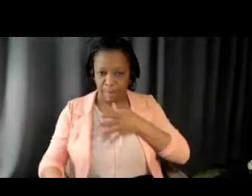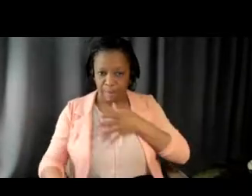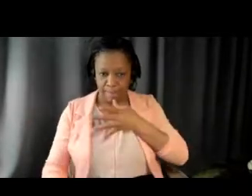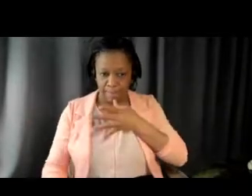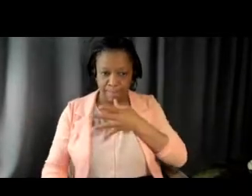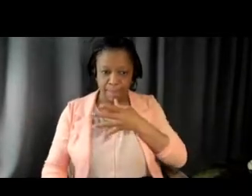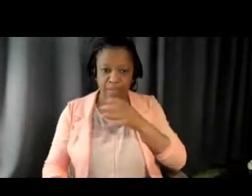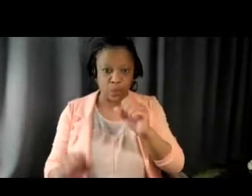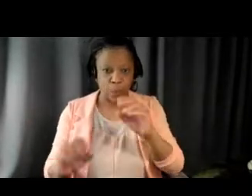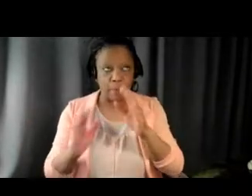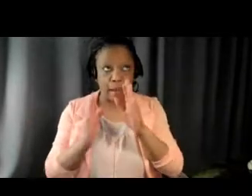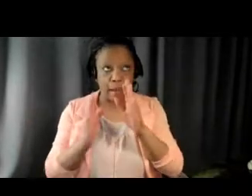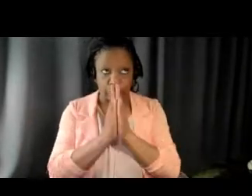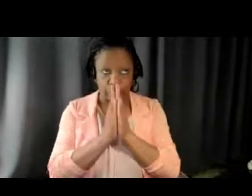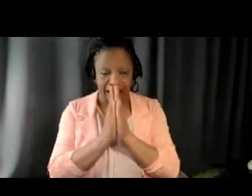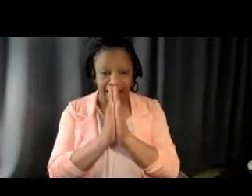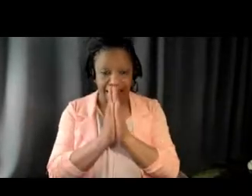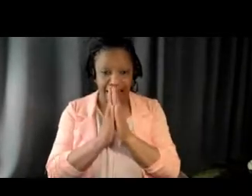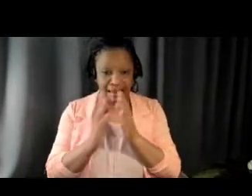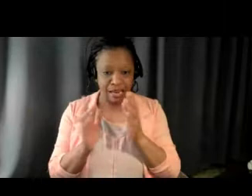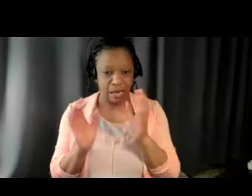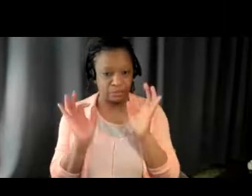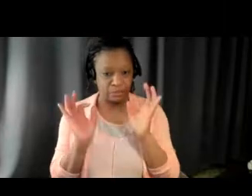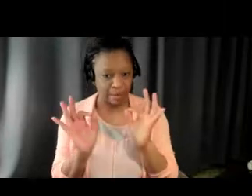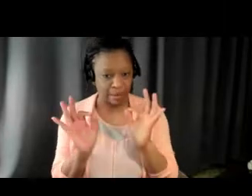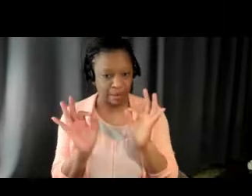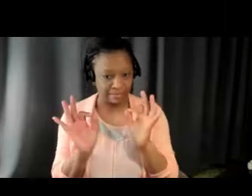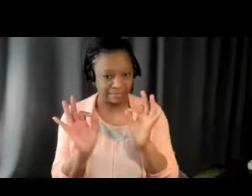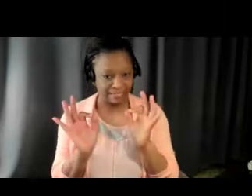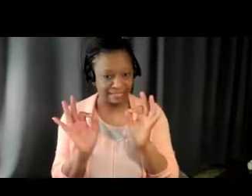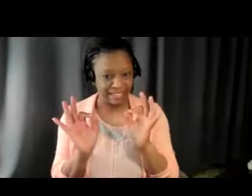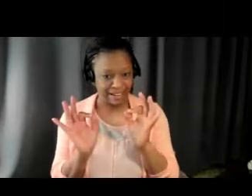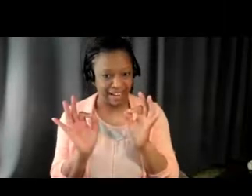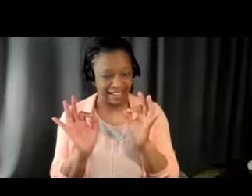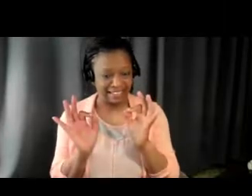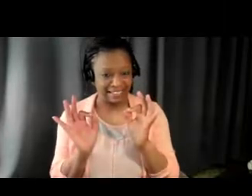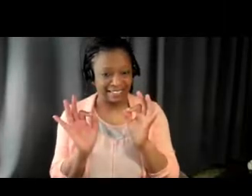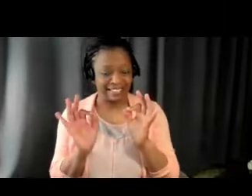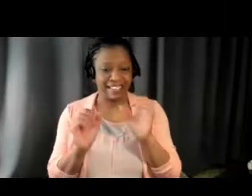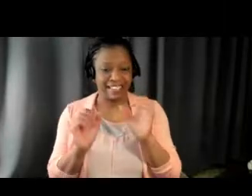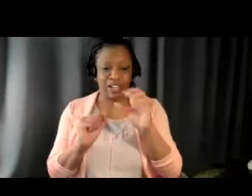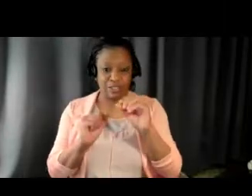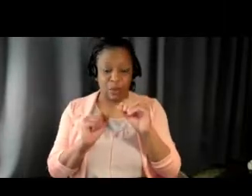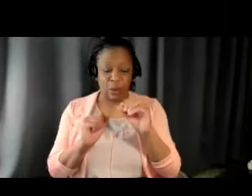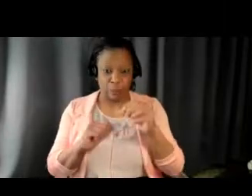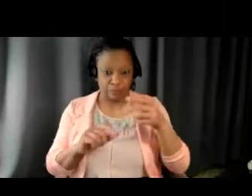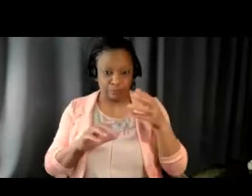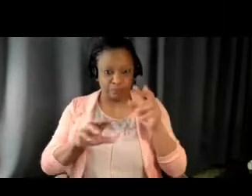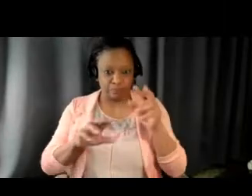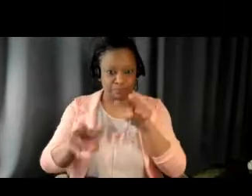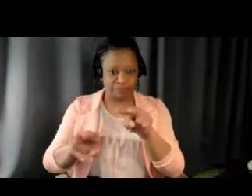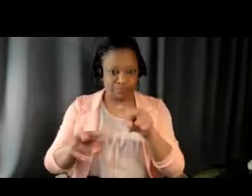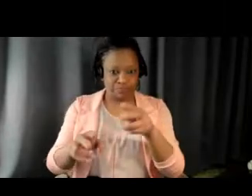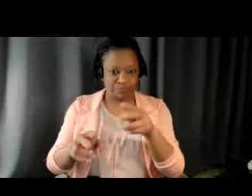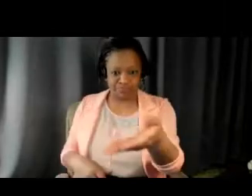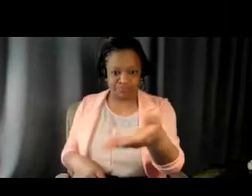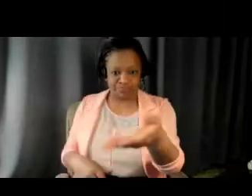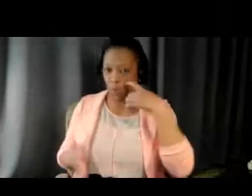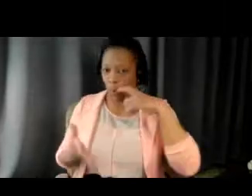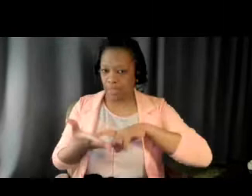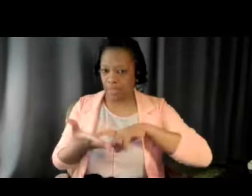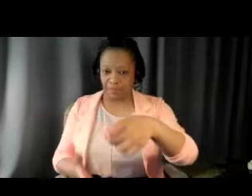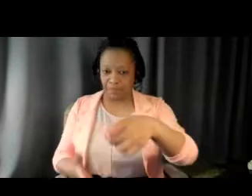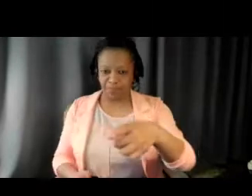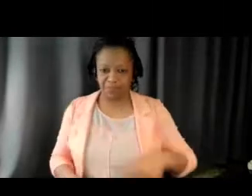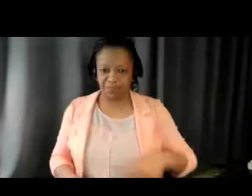turns out right. Yep. Yeah, so she knows. Yeah. So we're going to put it on top. Yeah. And then we